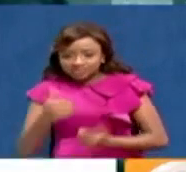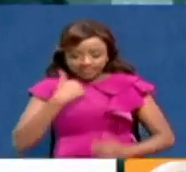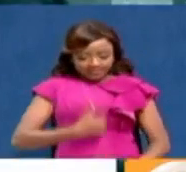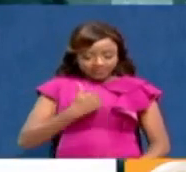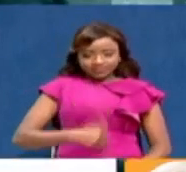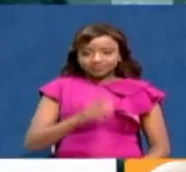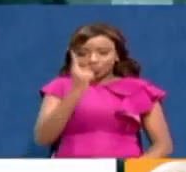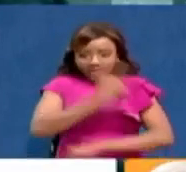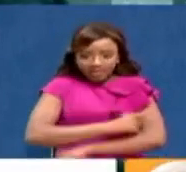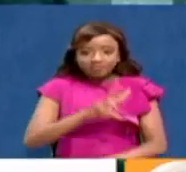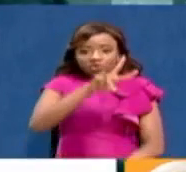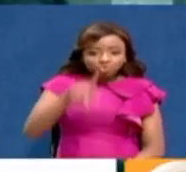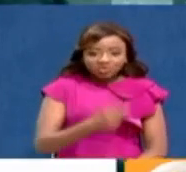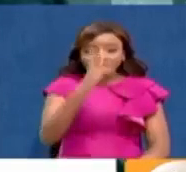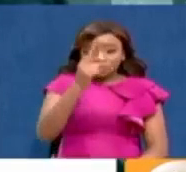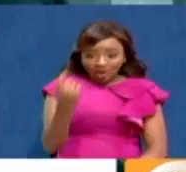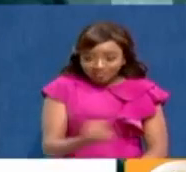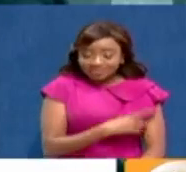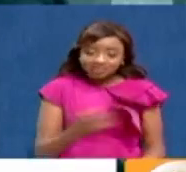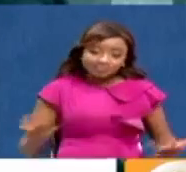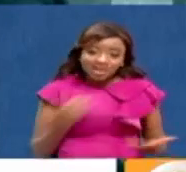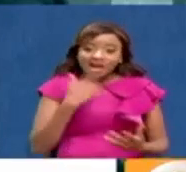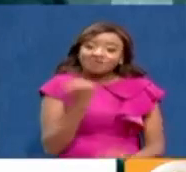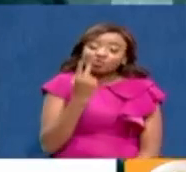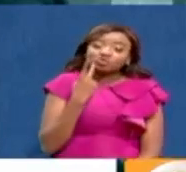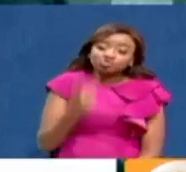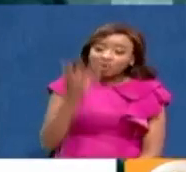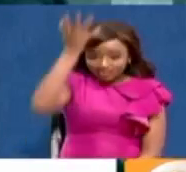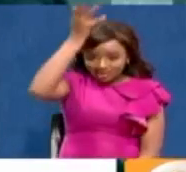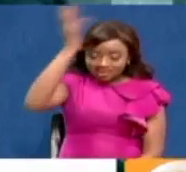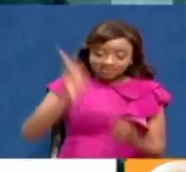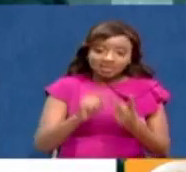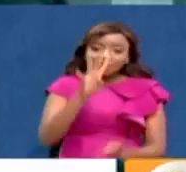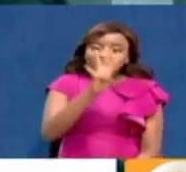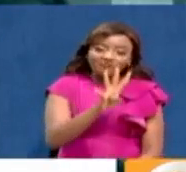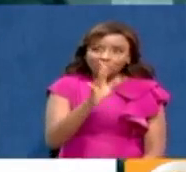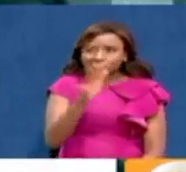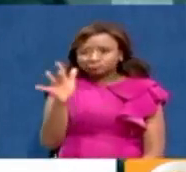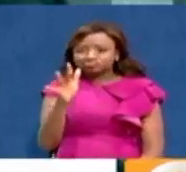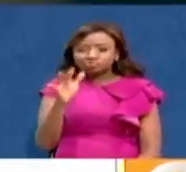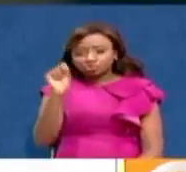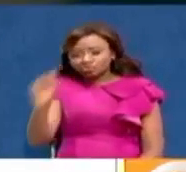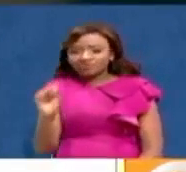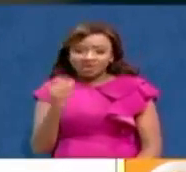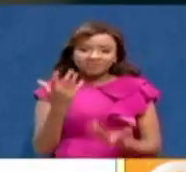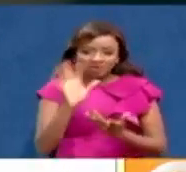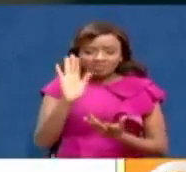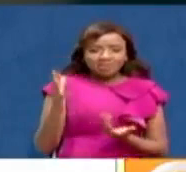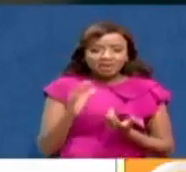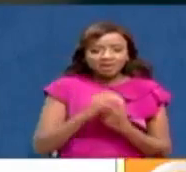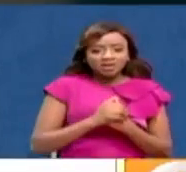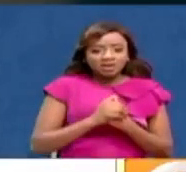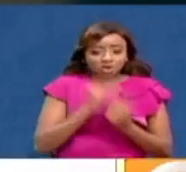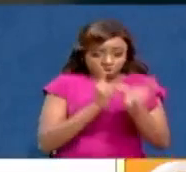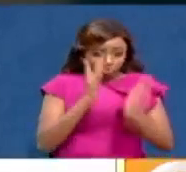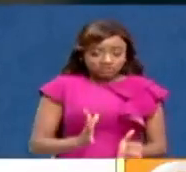day, 2,000 deliveries a month, there are only 200 nurses and 4 to 5 obstetricians. It is recommended that